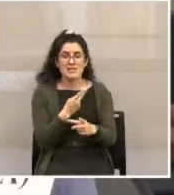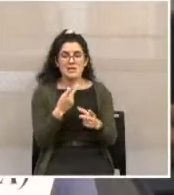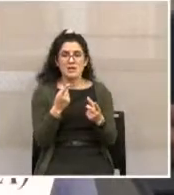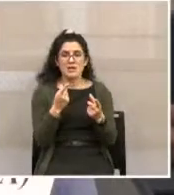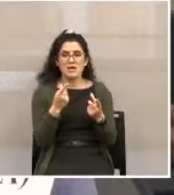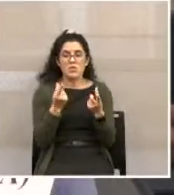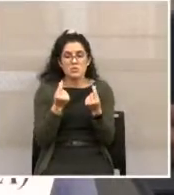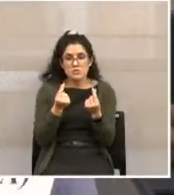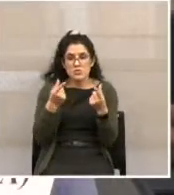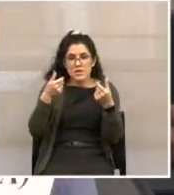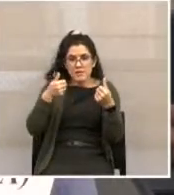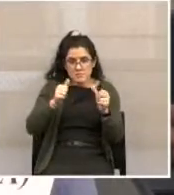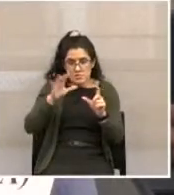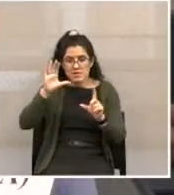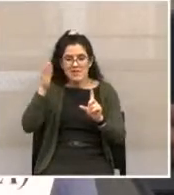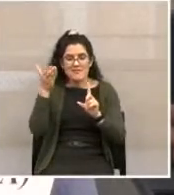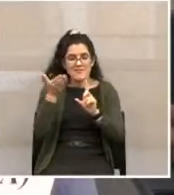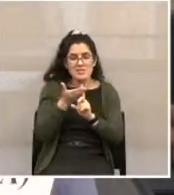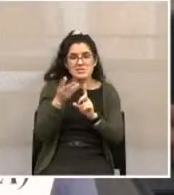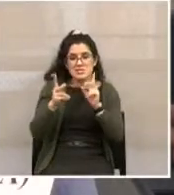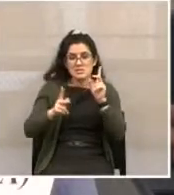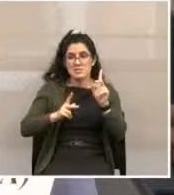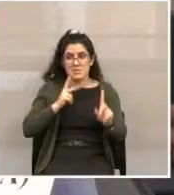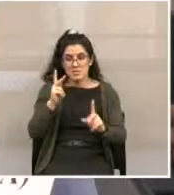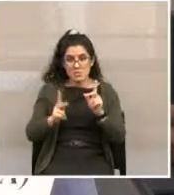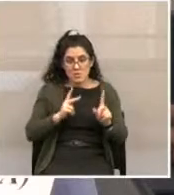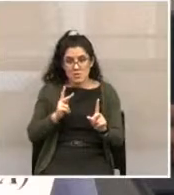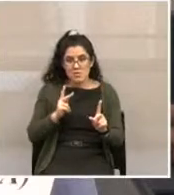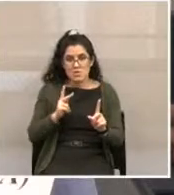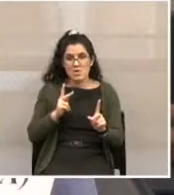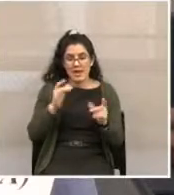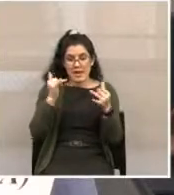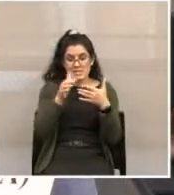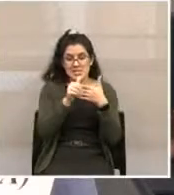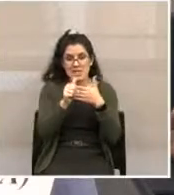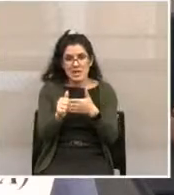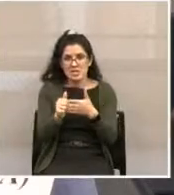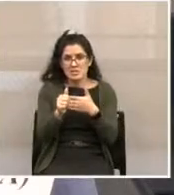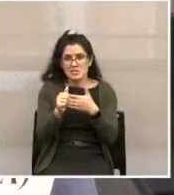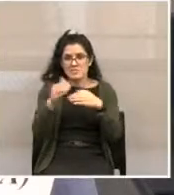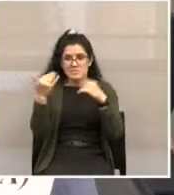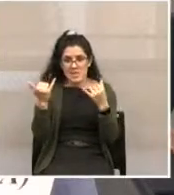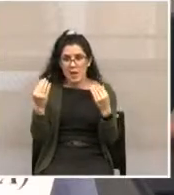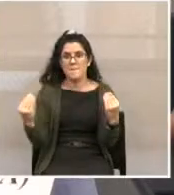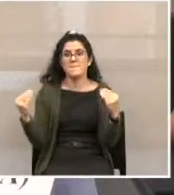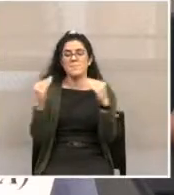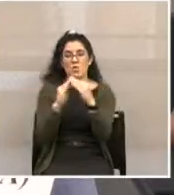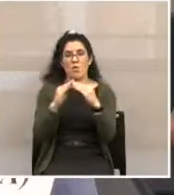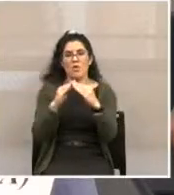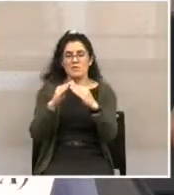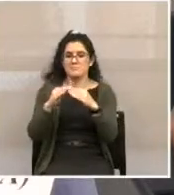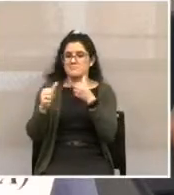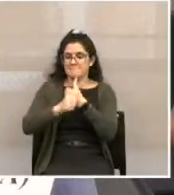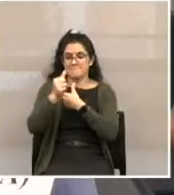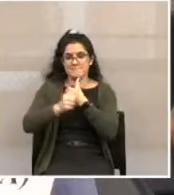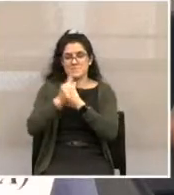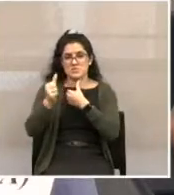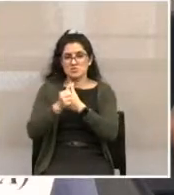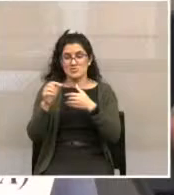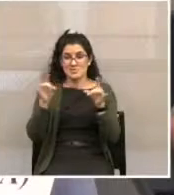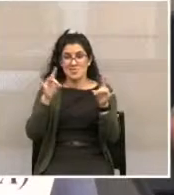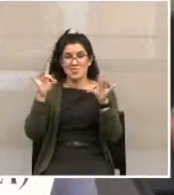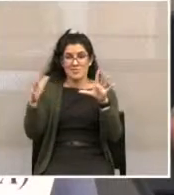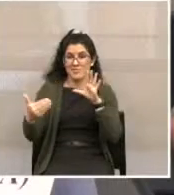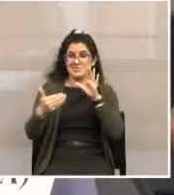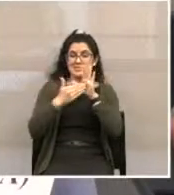convincing those targeted to radicalize, and it has led to increased threats. to domestic terrorism and potential violence across